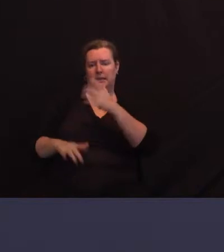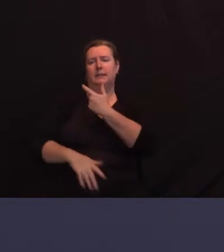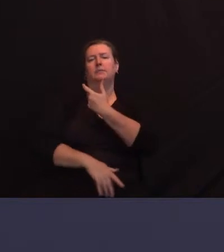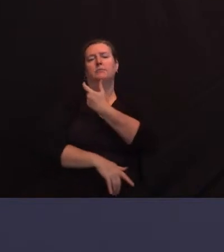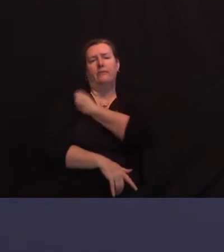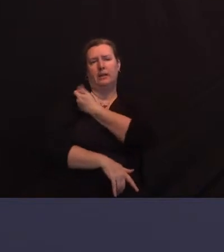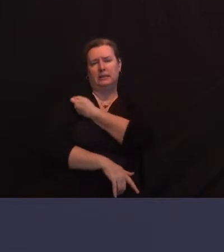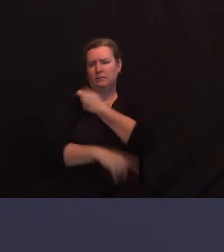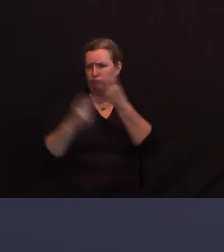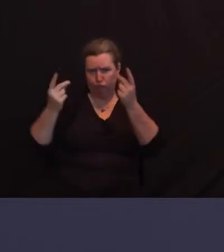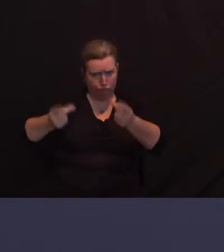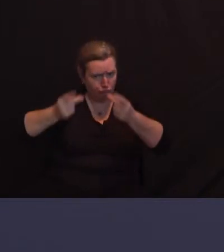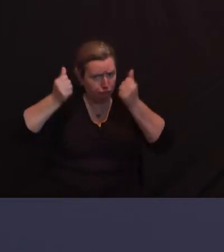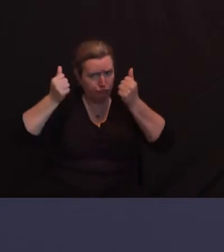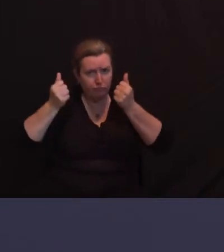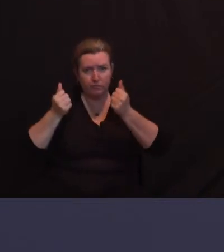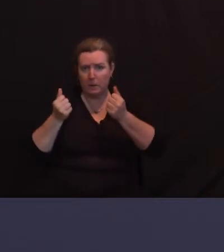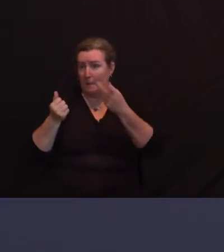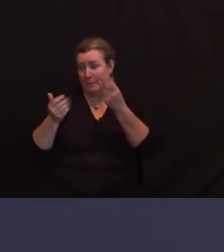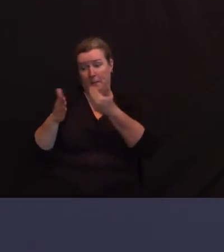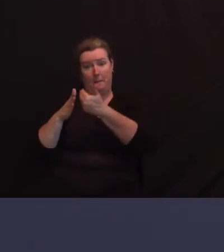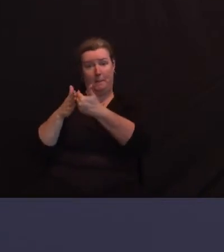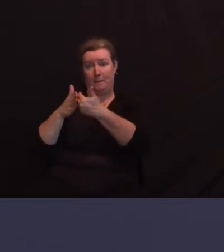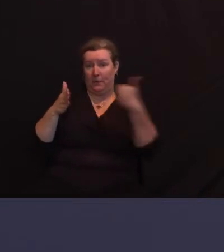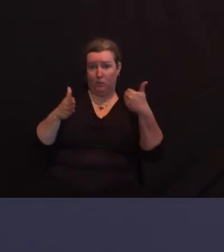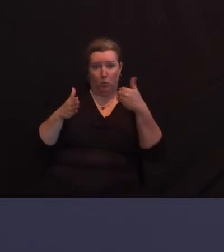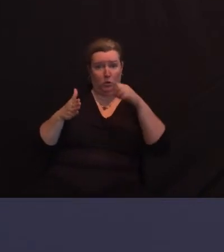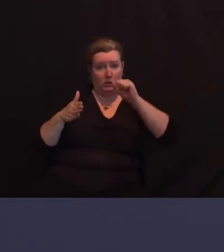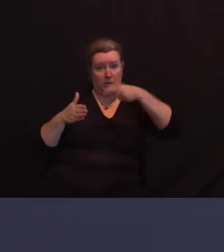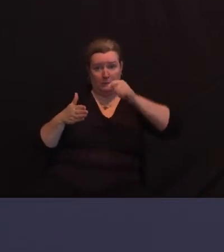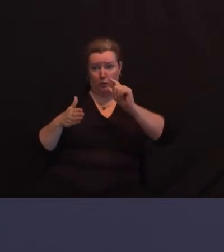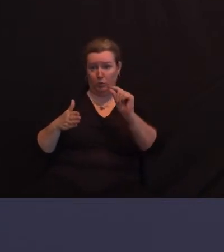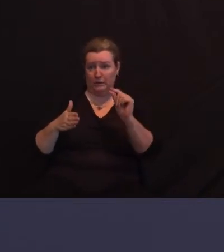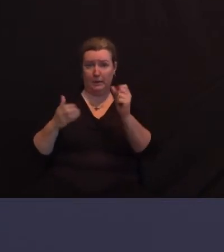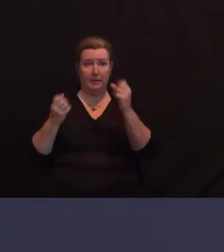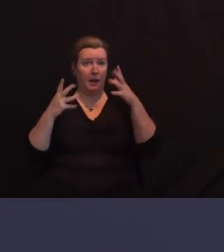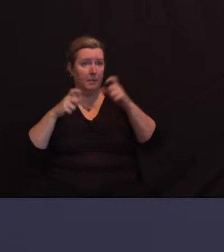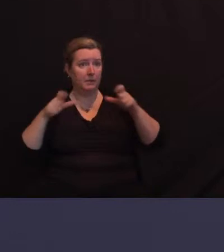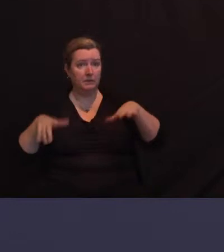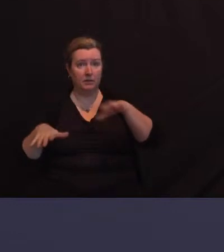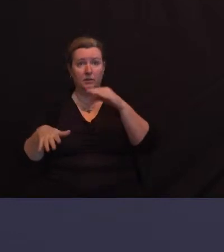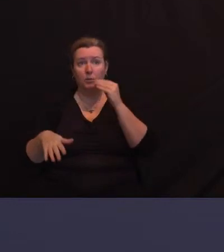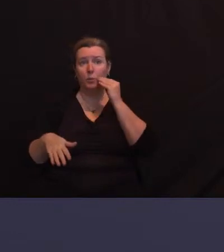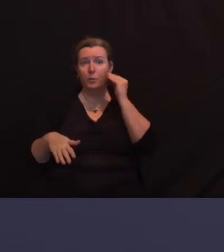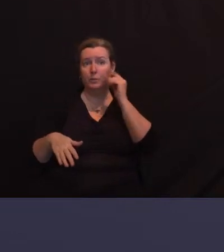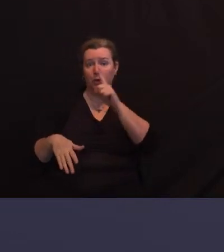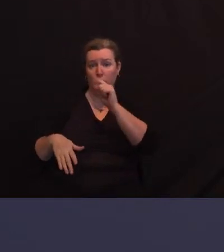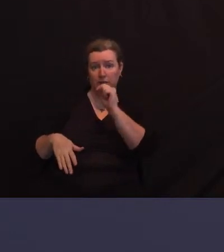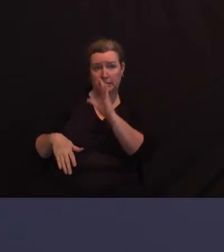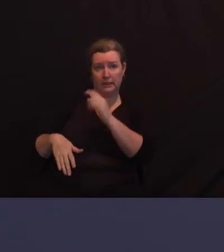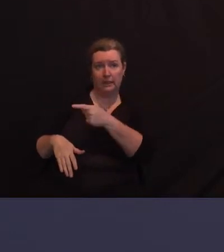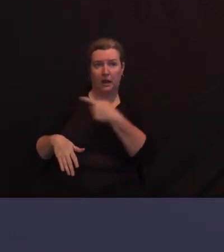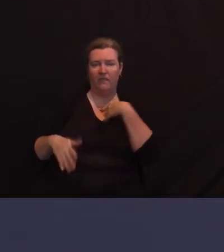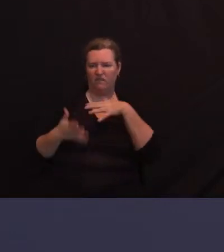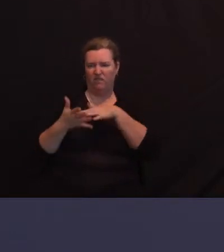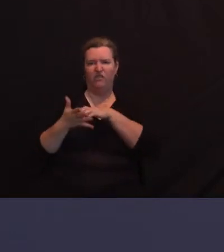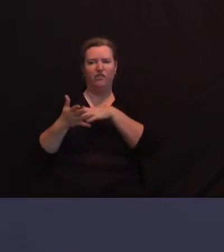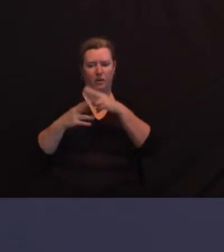If not before, given the fact that many individuals in long-term care could be considered immunocompromised.